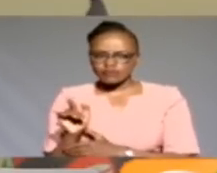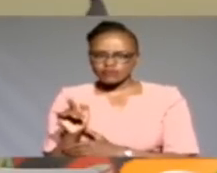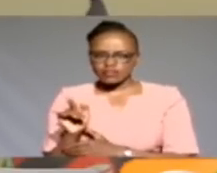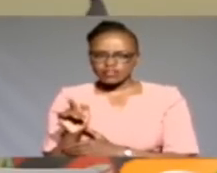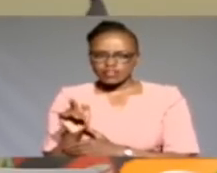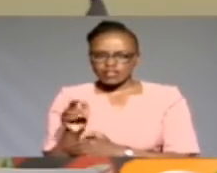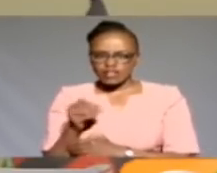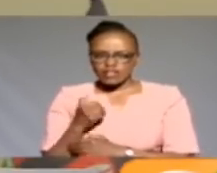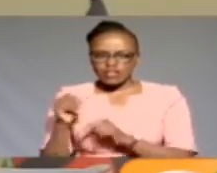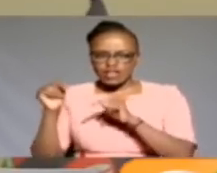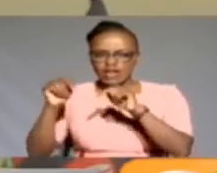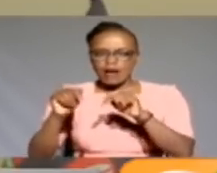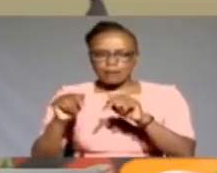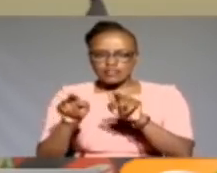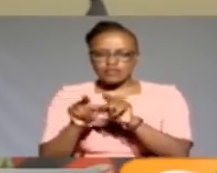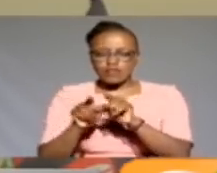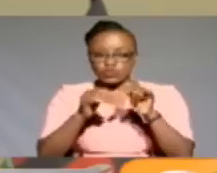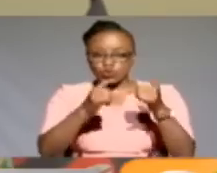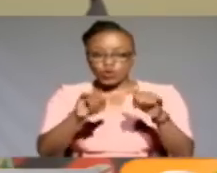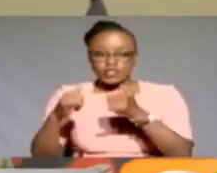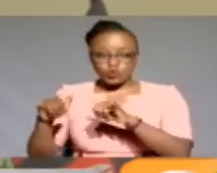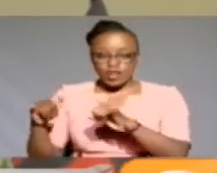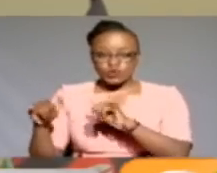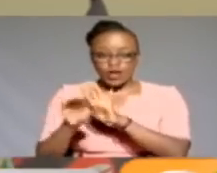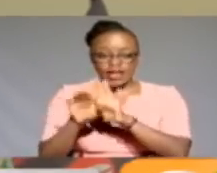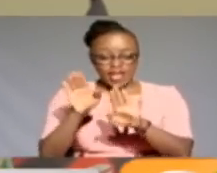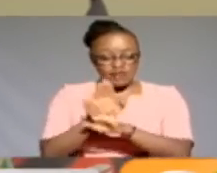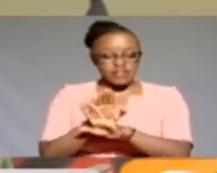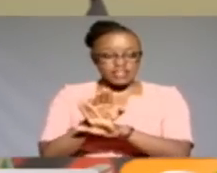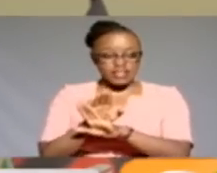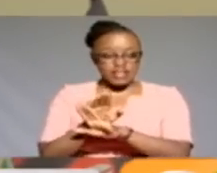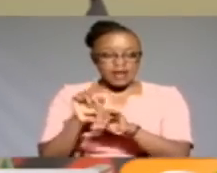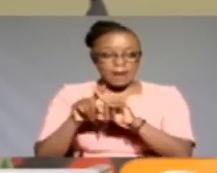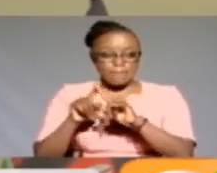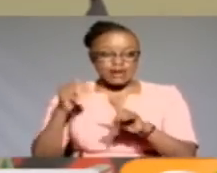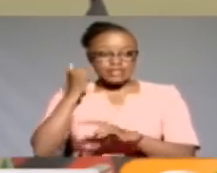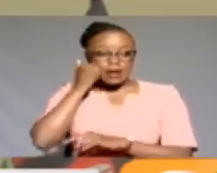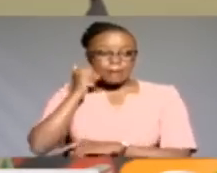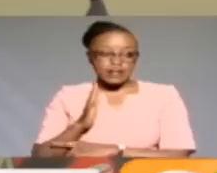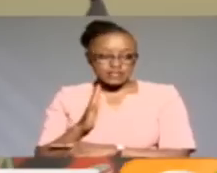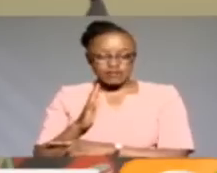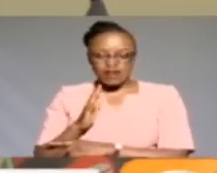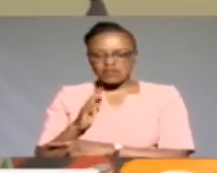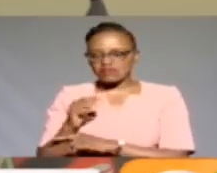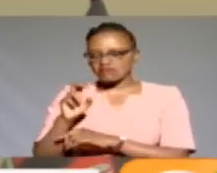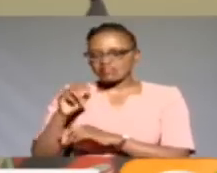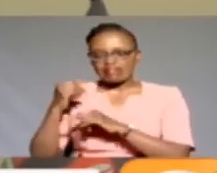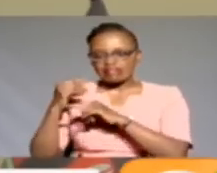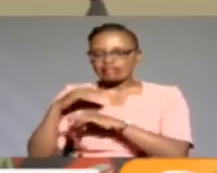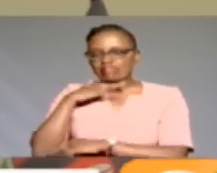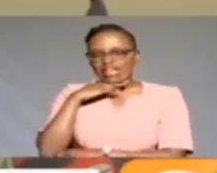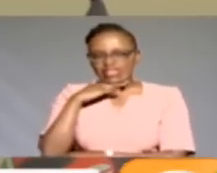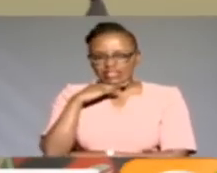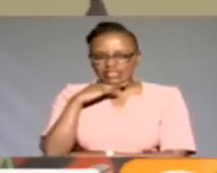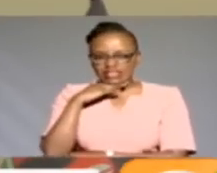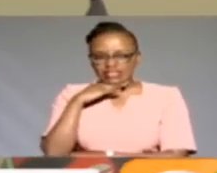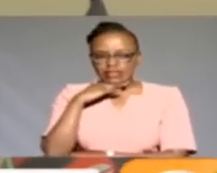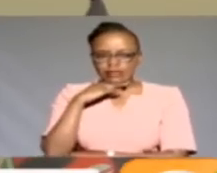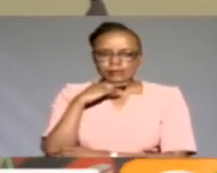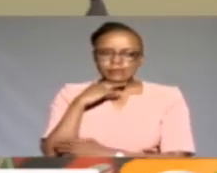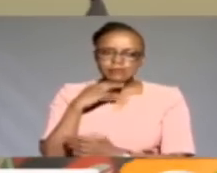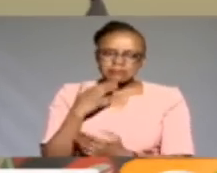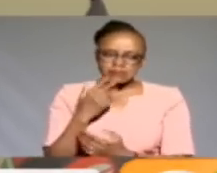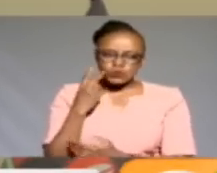they come and they tell me that they have tried everything they could, but the patient just succumbs. It pains me to